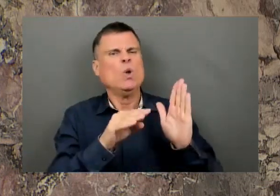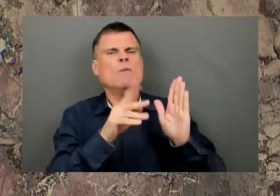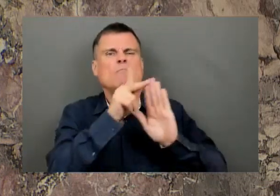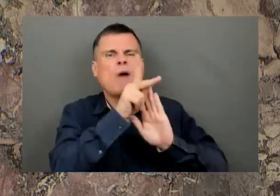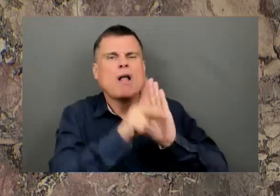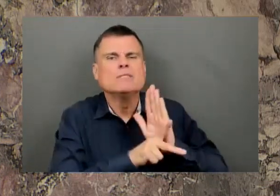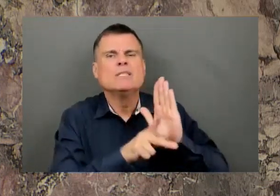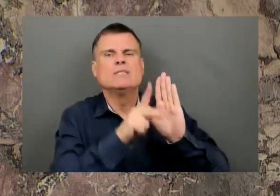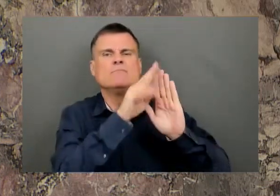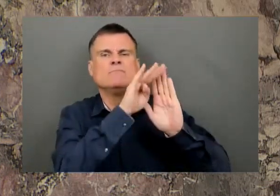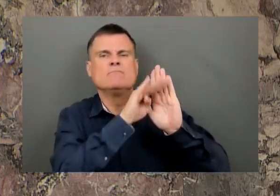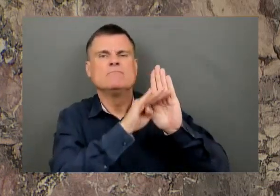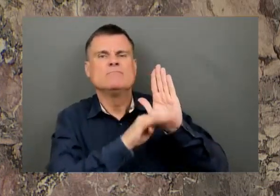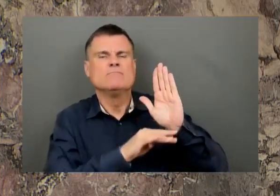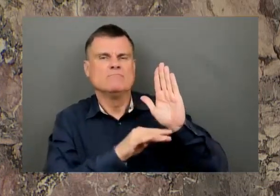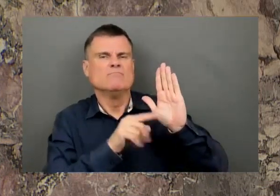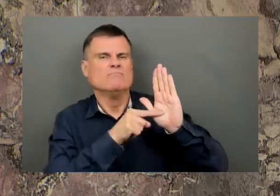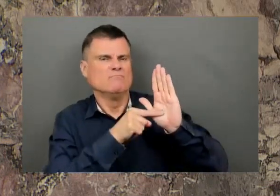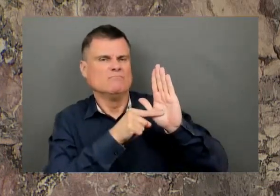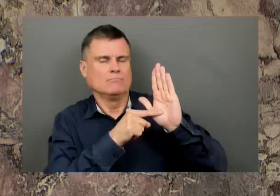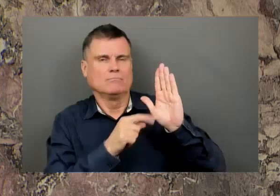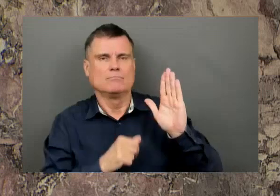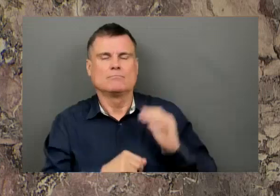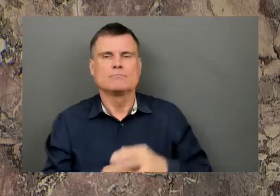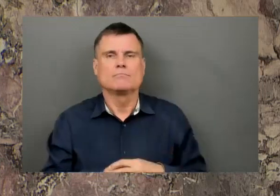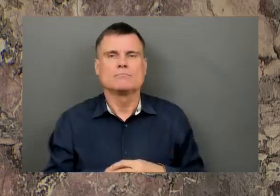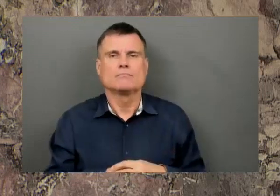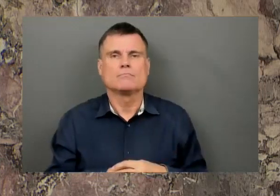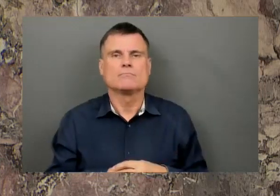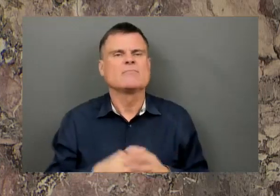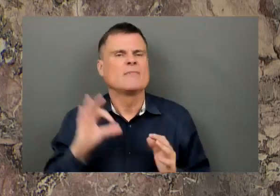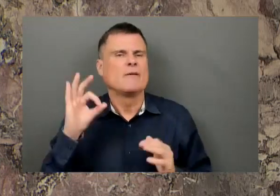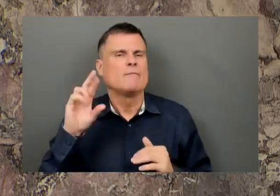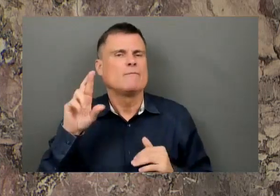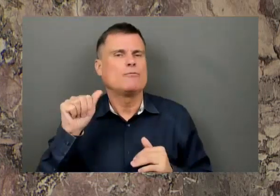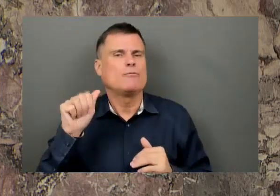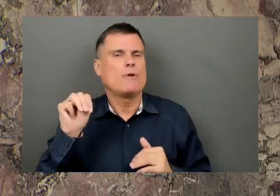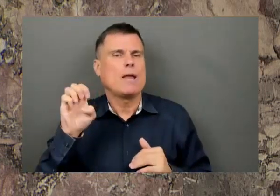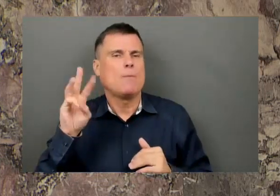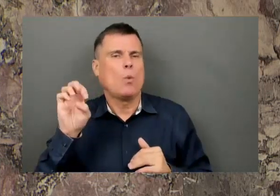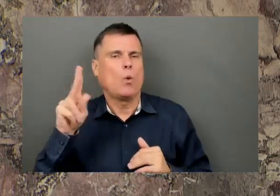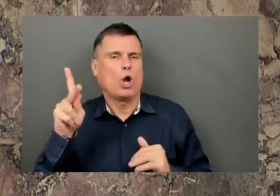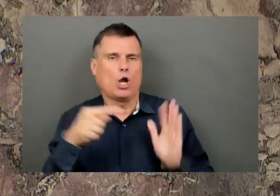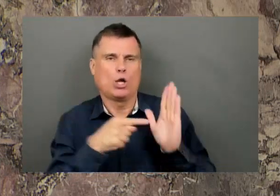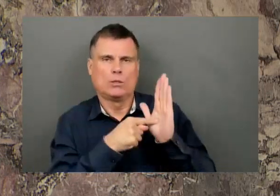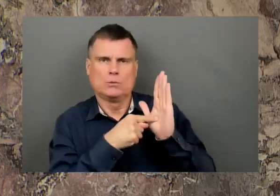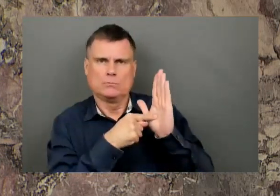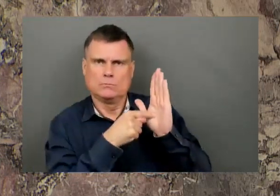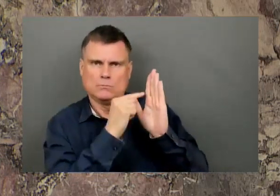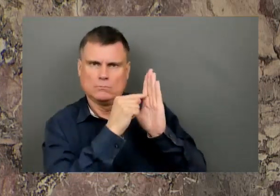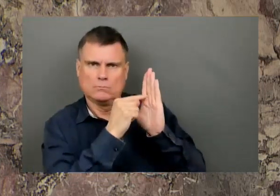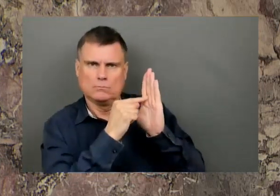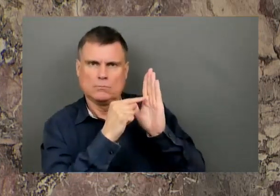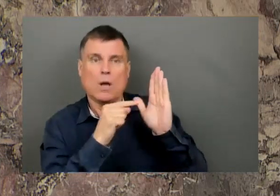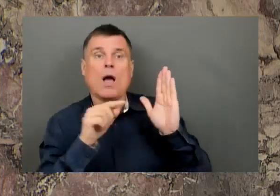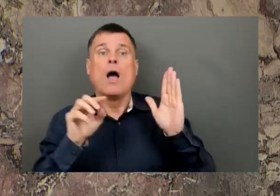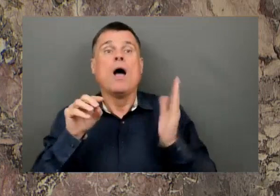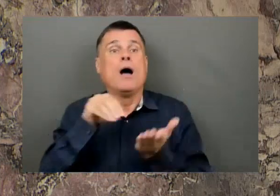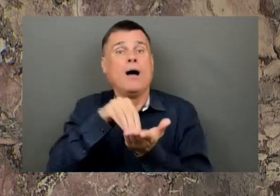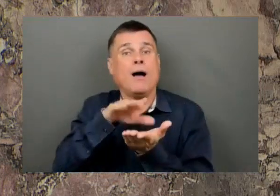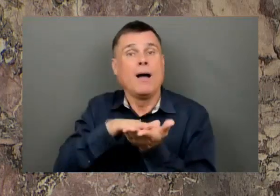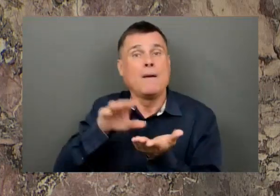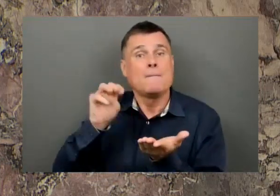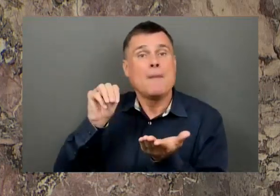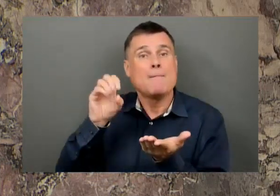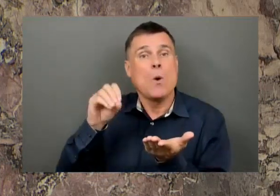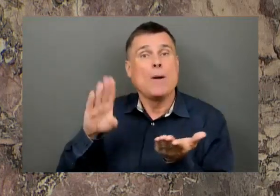internal memo of BC Hydro in which they were considering whether to make application to the government for an exemption under